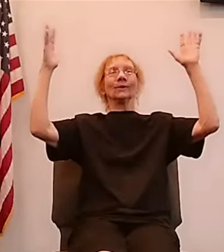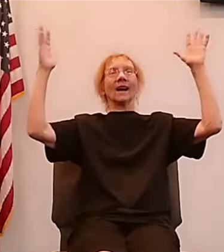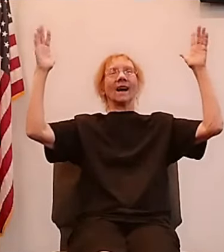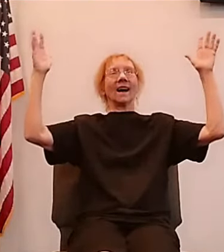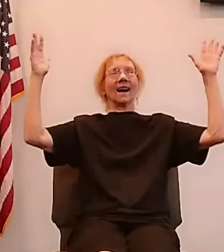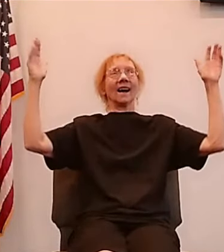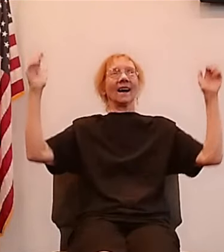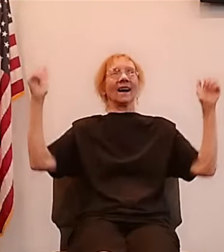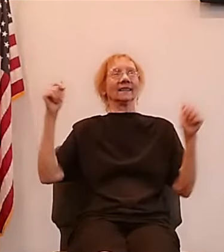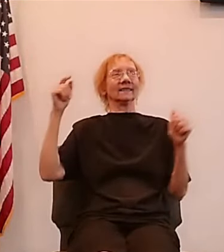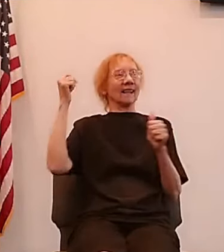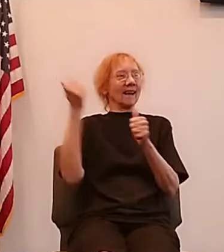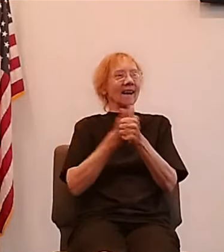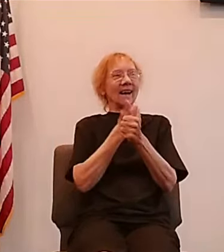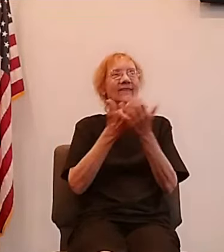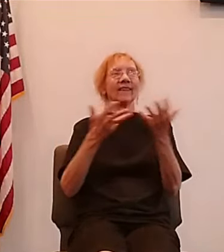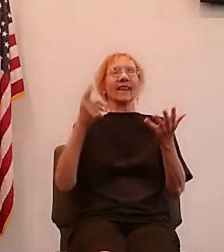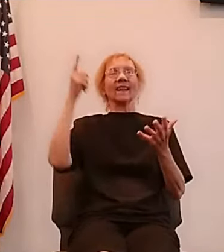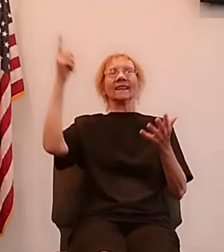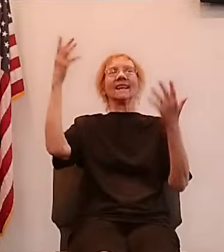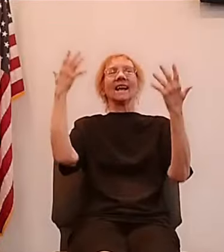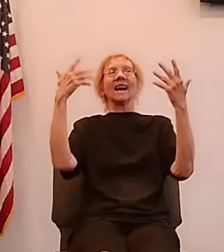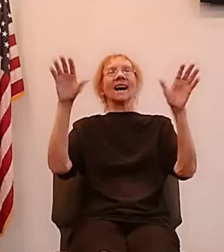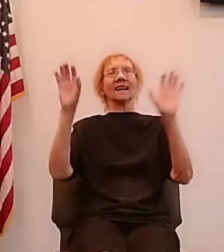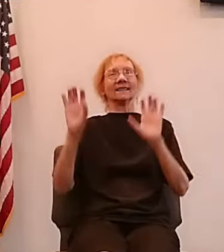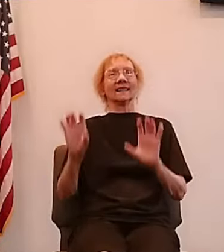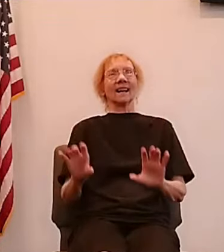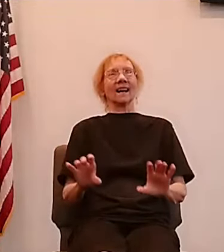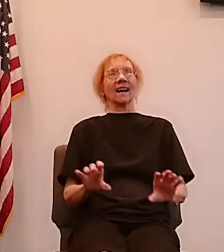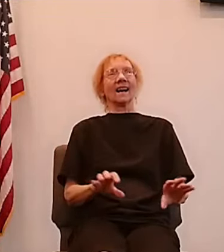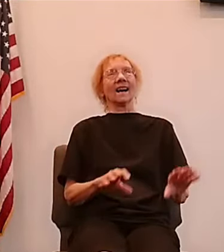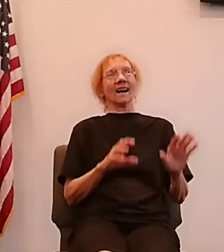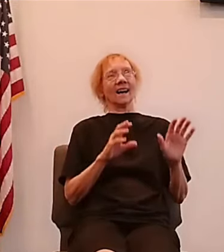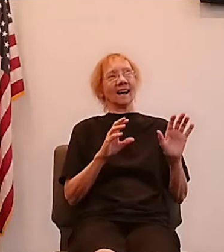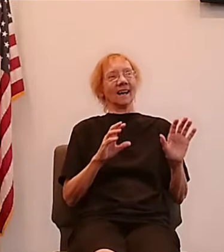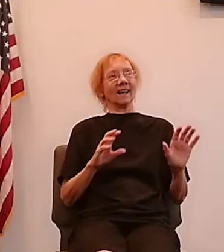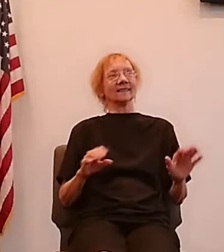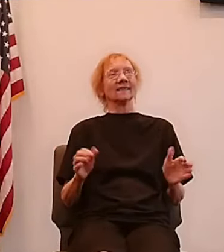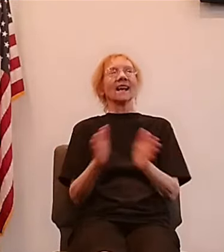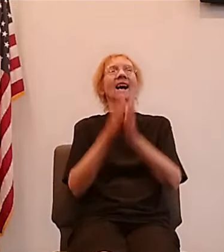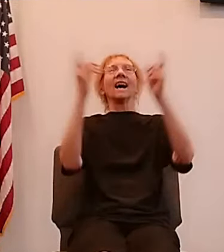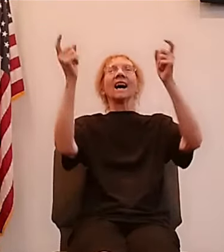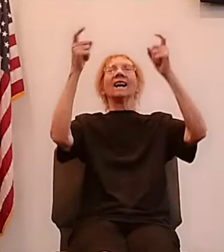Hallelujah for all you've done.